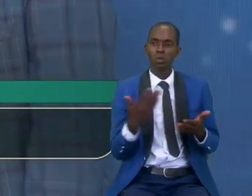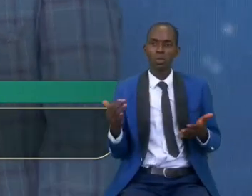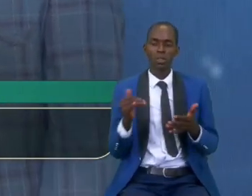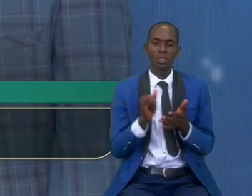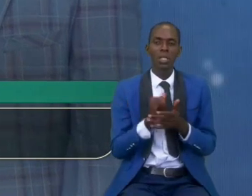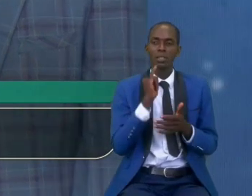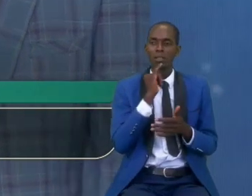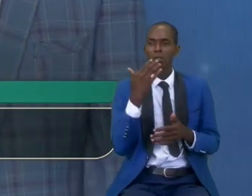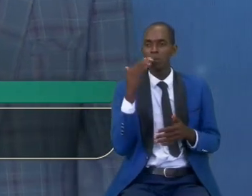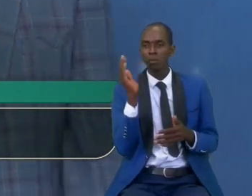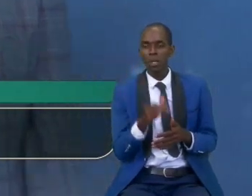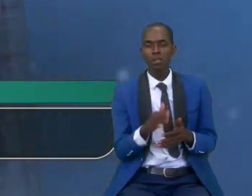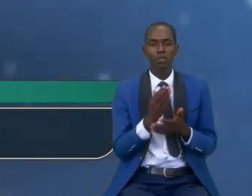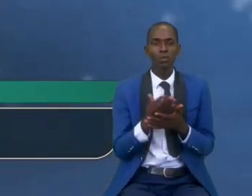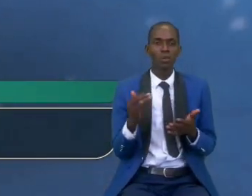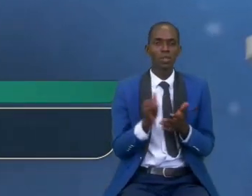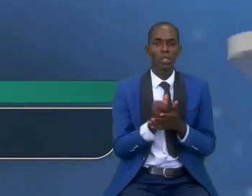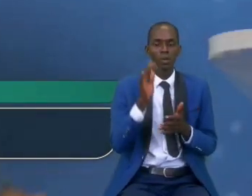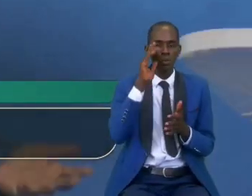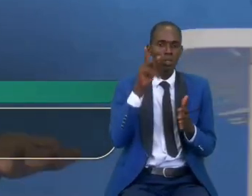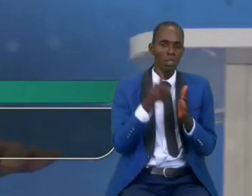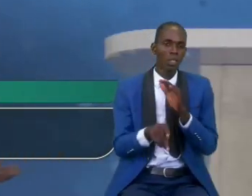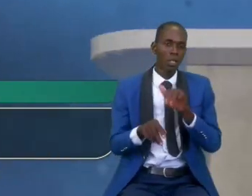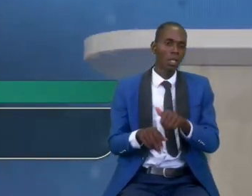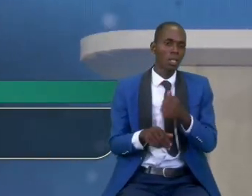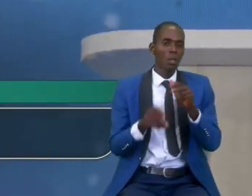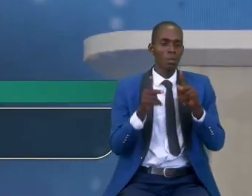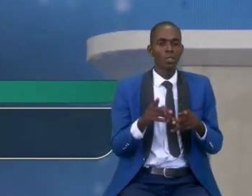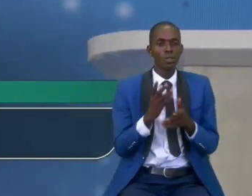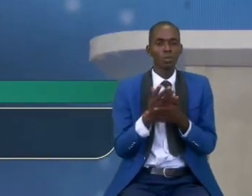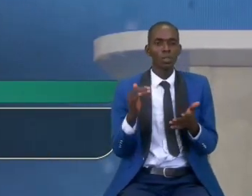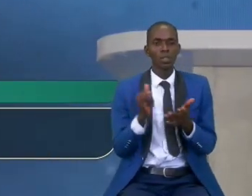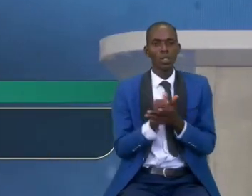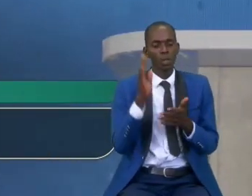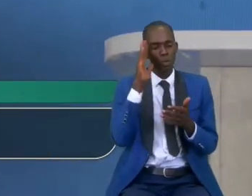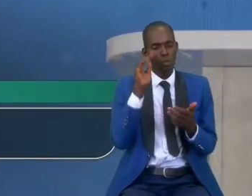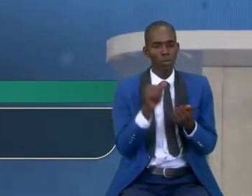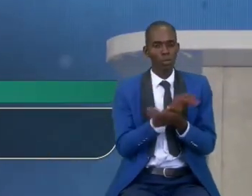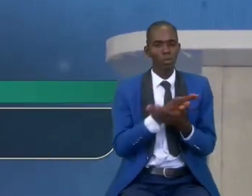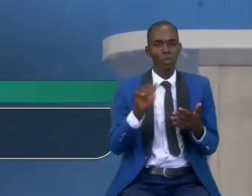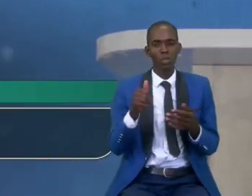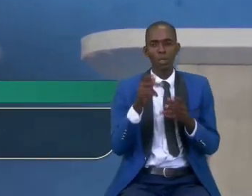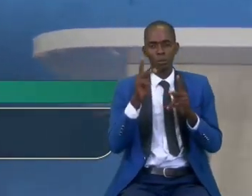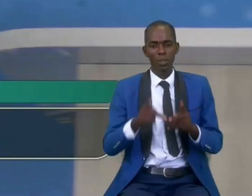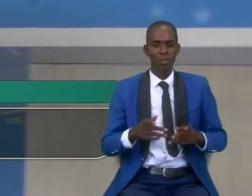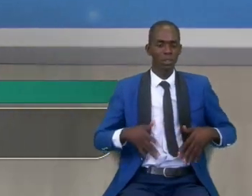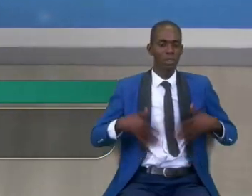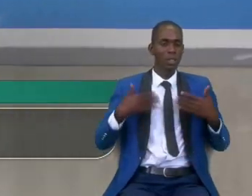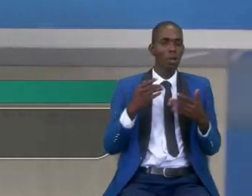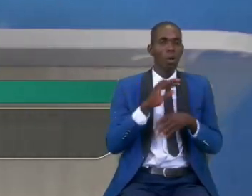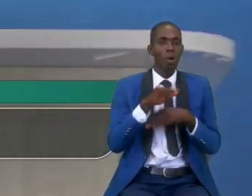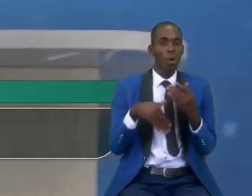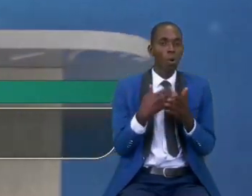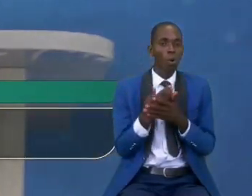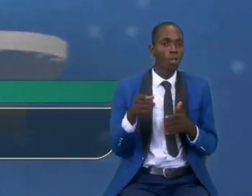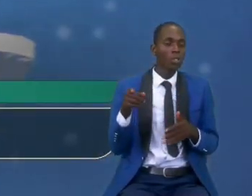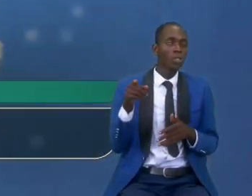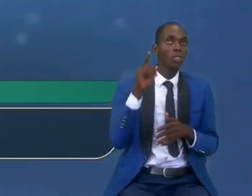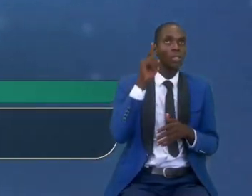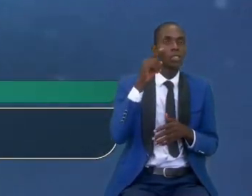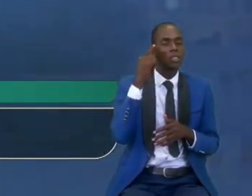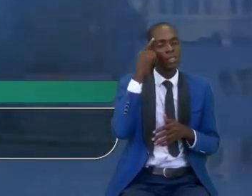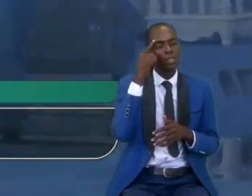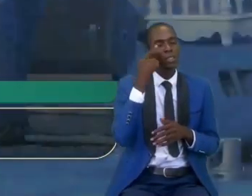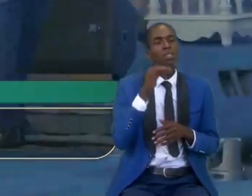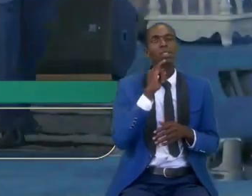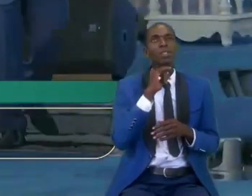will spoil another person's life. All they could think about was what God will think about, the love and the help